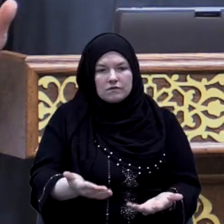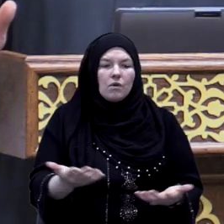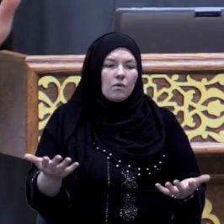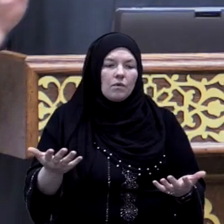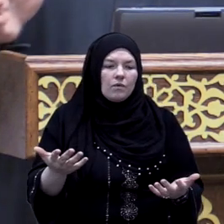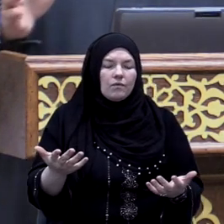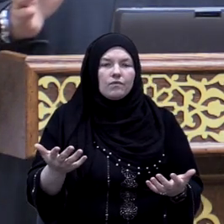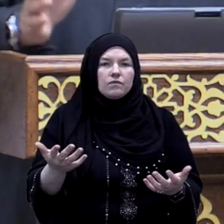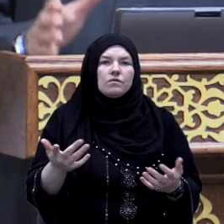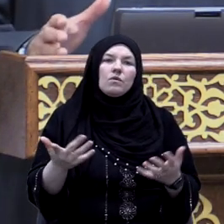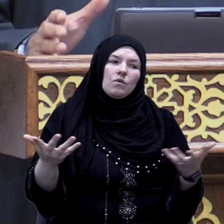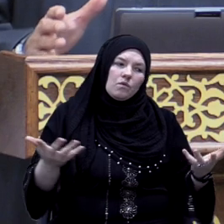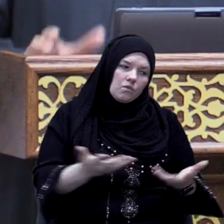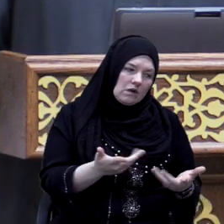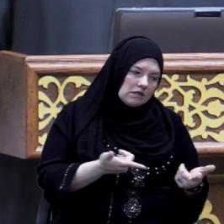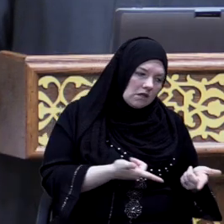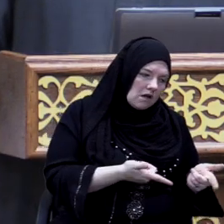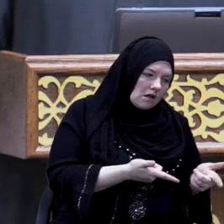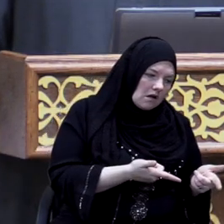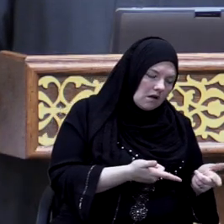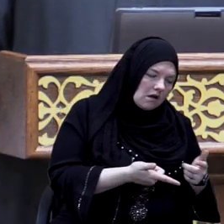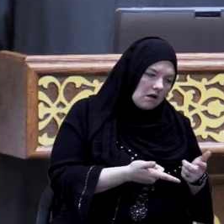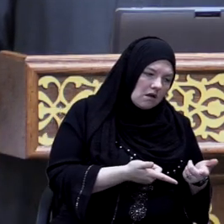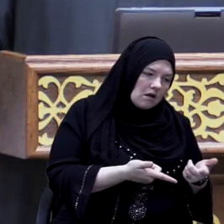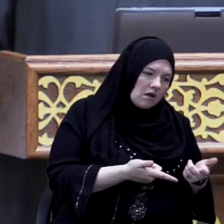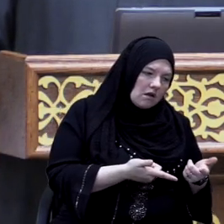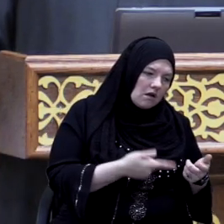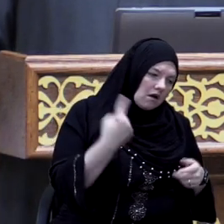haram and what is halal.